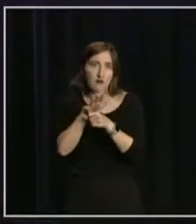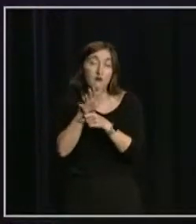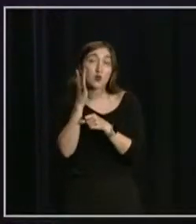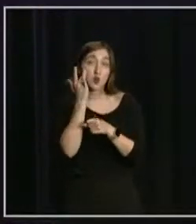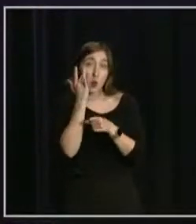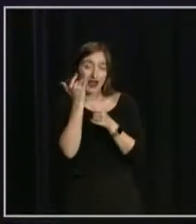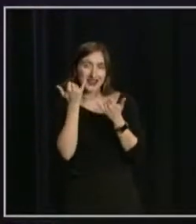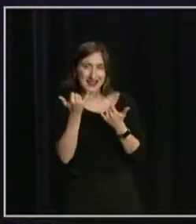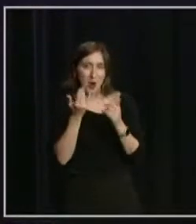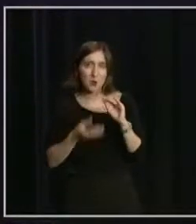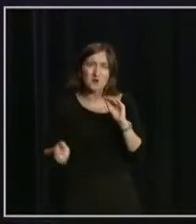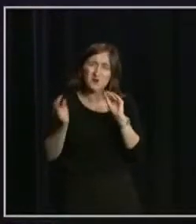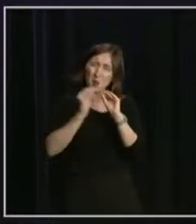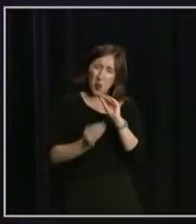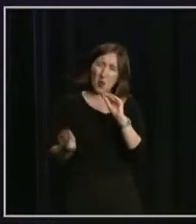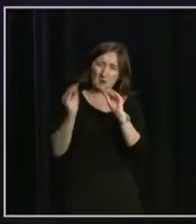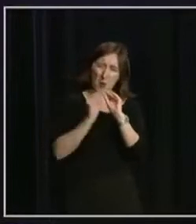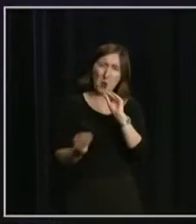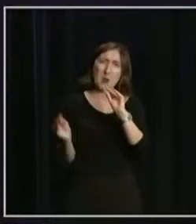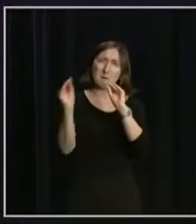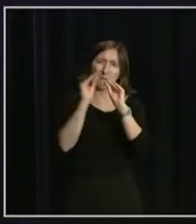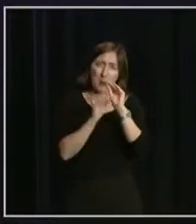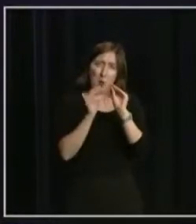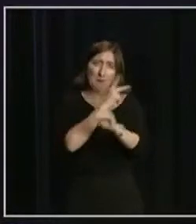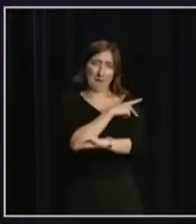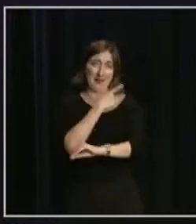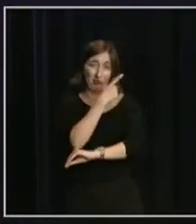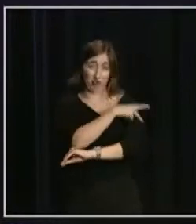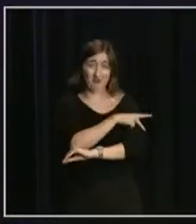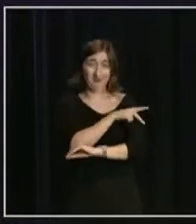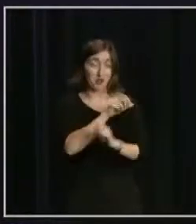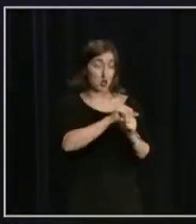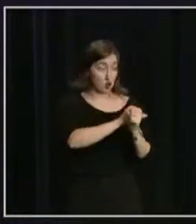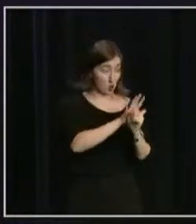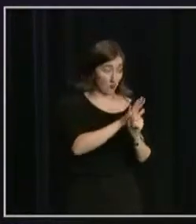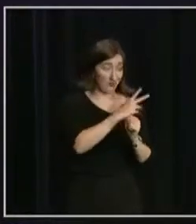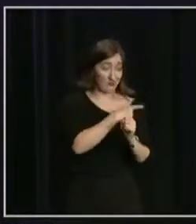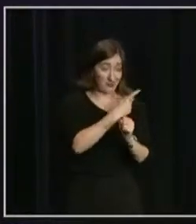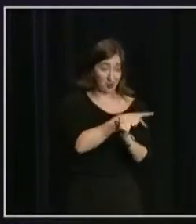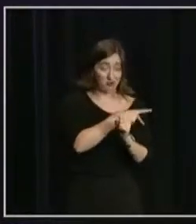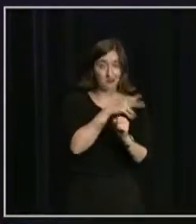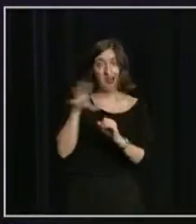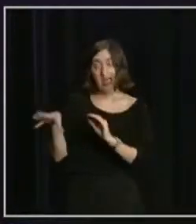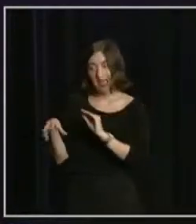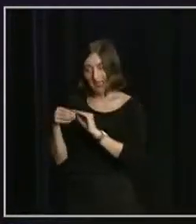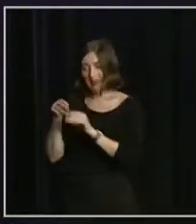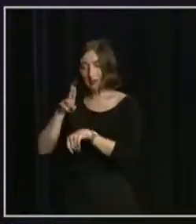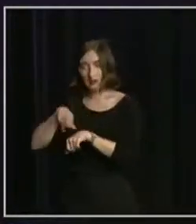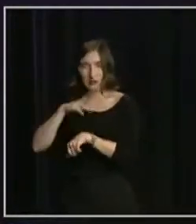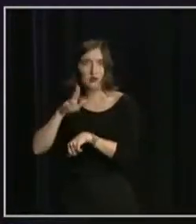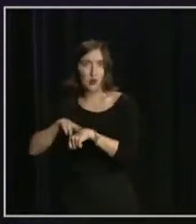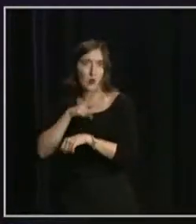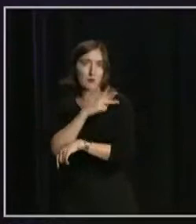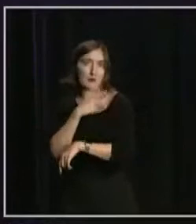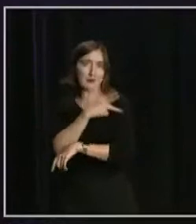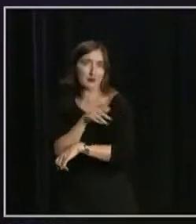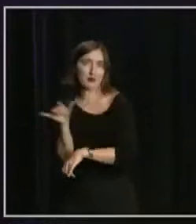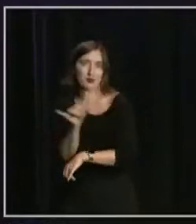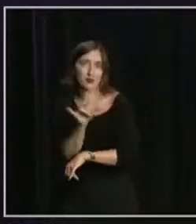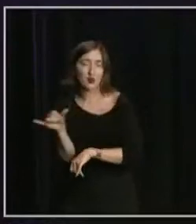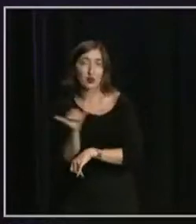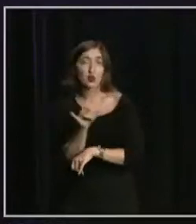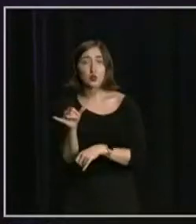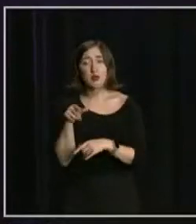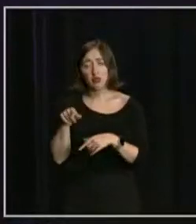patients that they're seeing as a result of the additional COVID patients. So they're doing what they have to do internally, but we want to relieve that pressure just